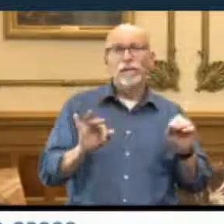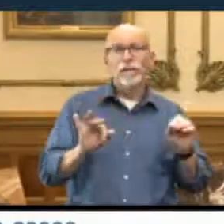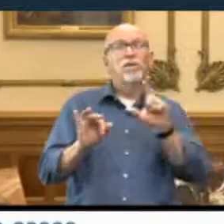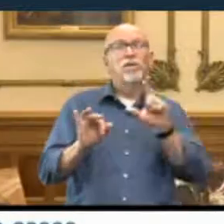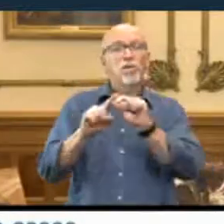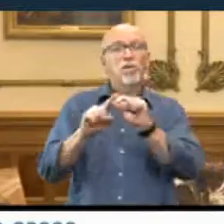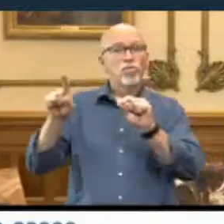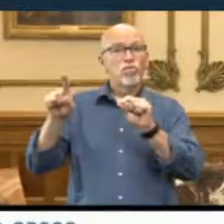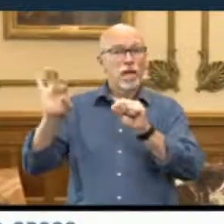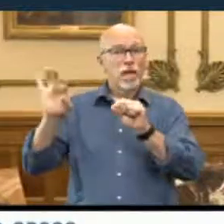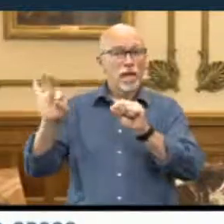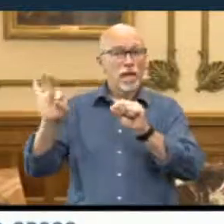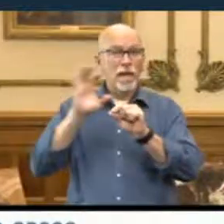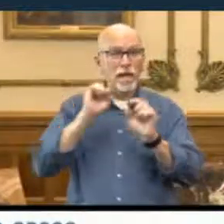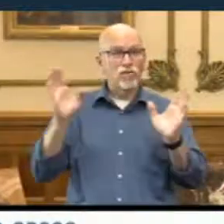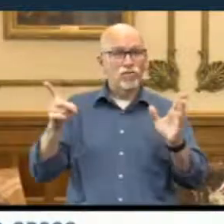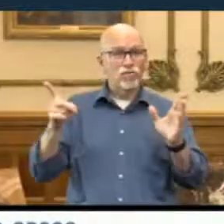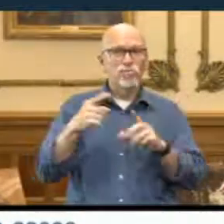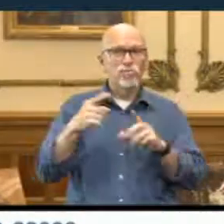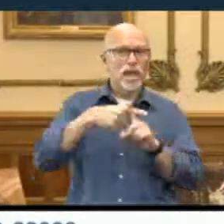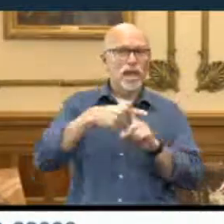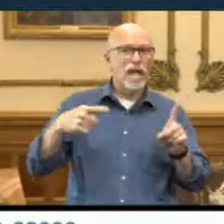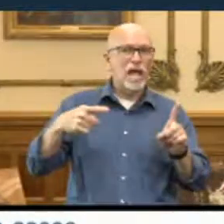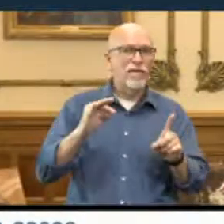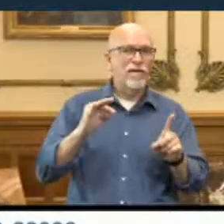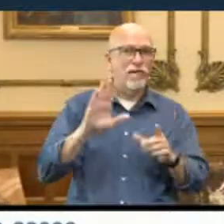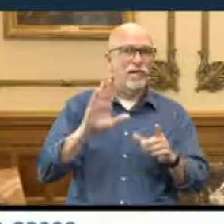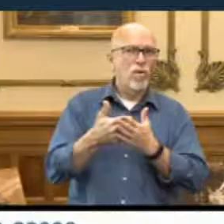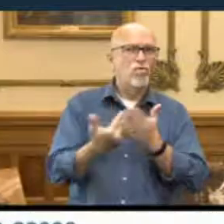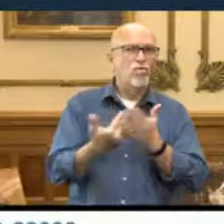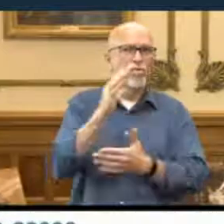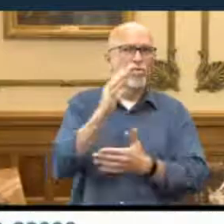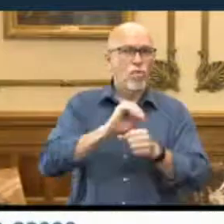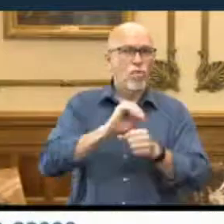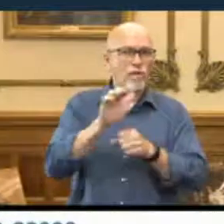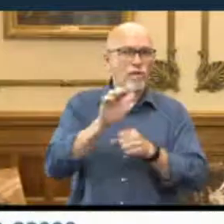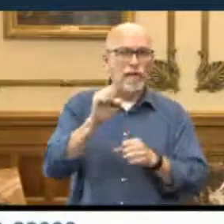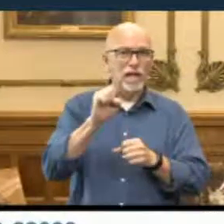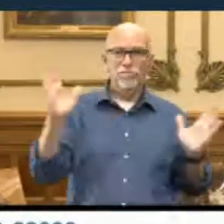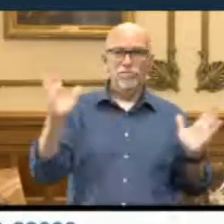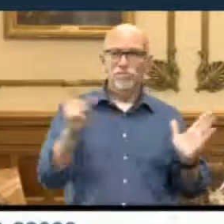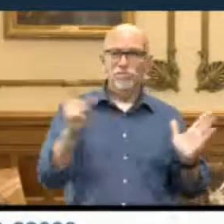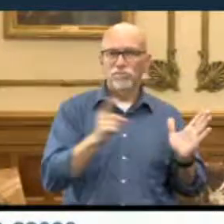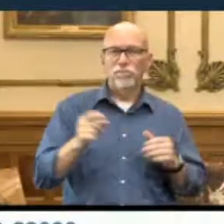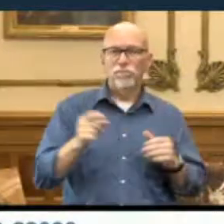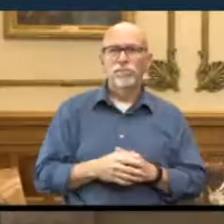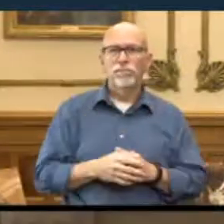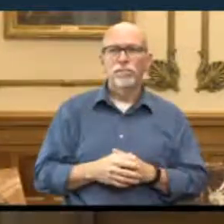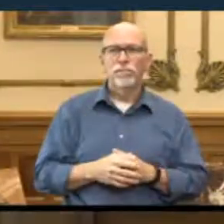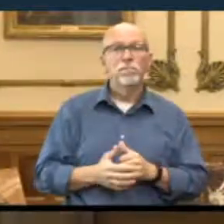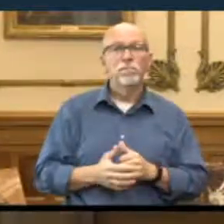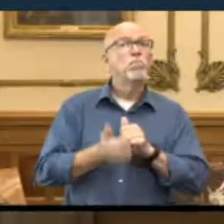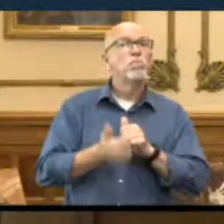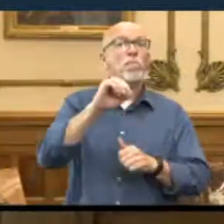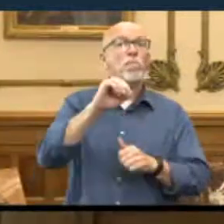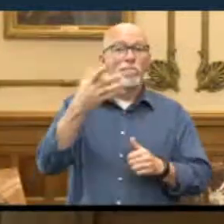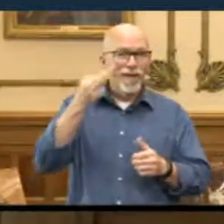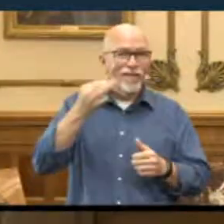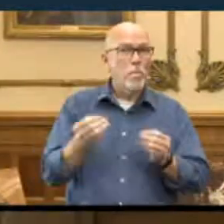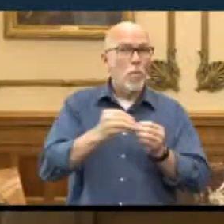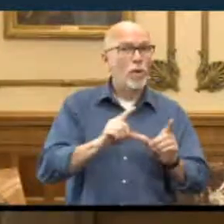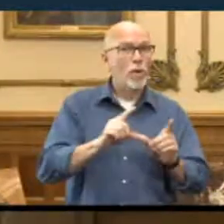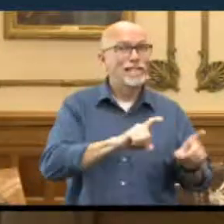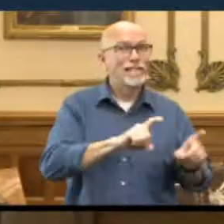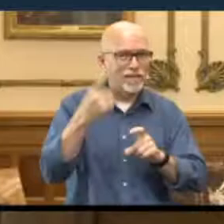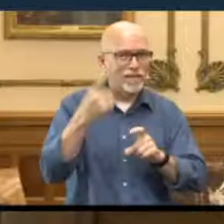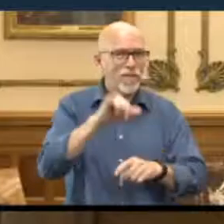29 age groups represent nearly half of all new COVID-19 cases. Much of this is due to increased testing in these age